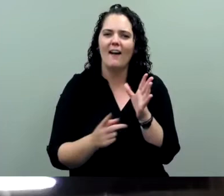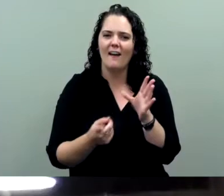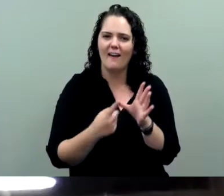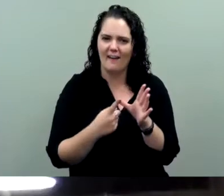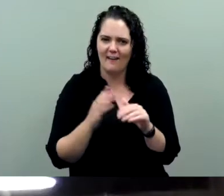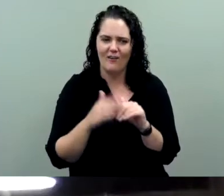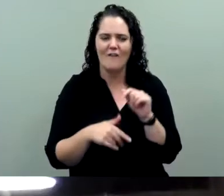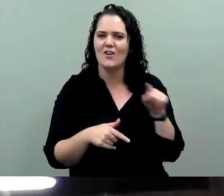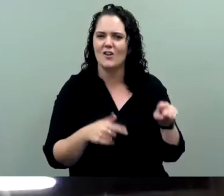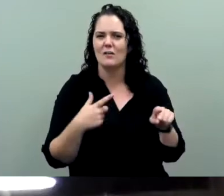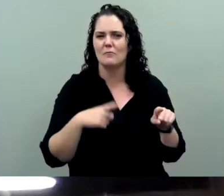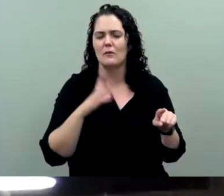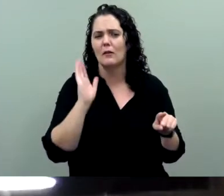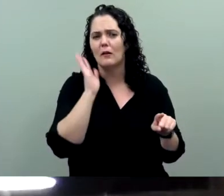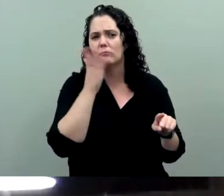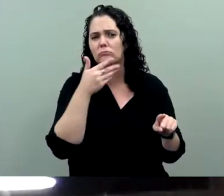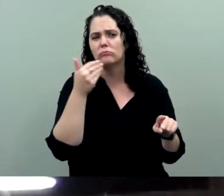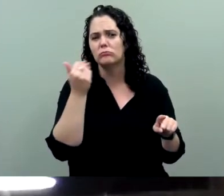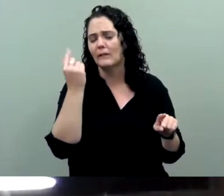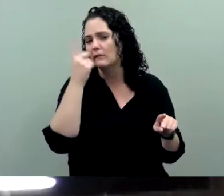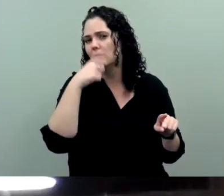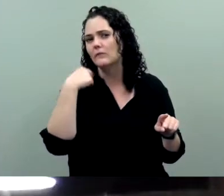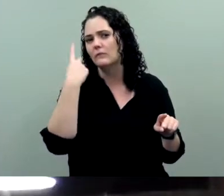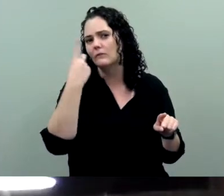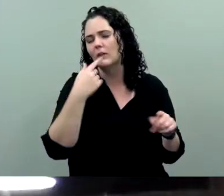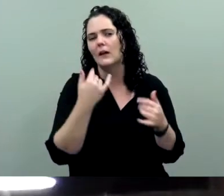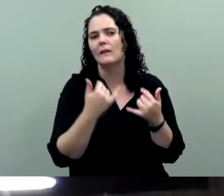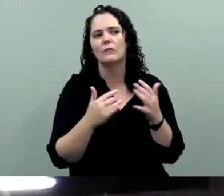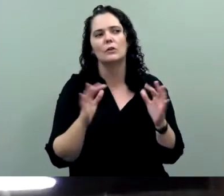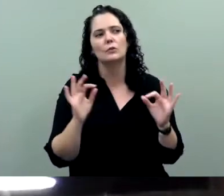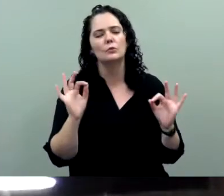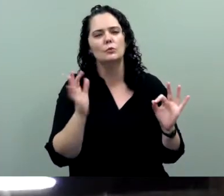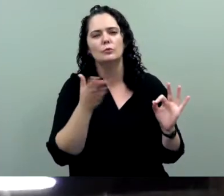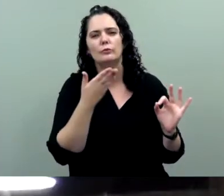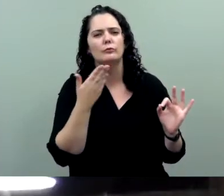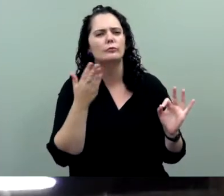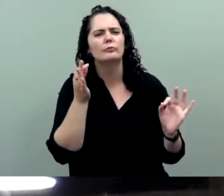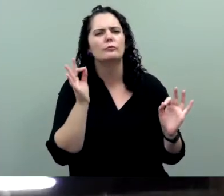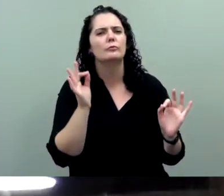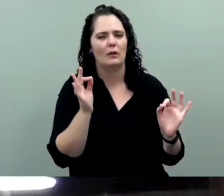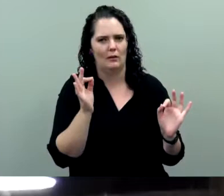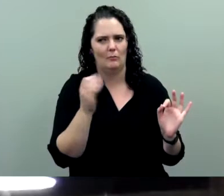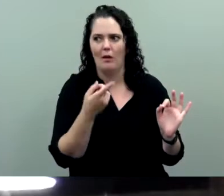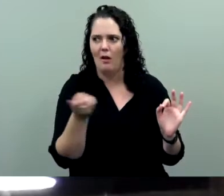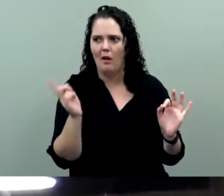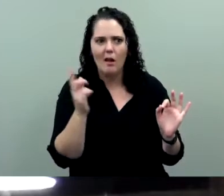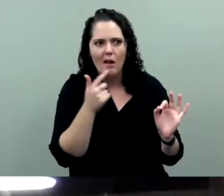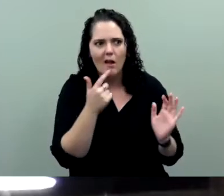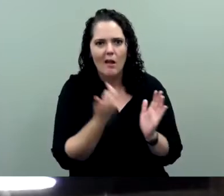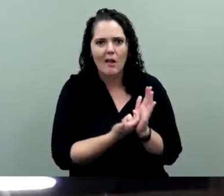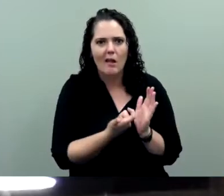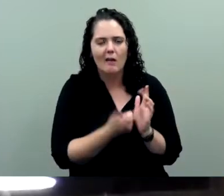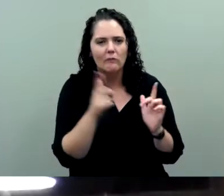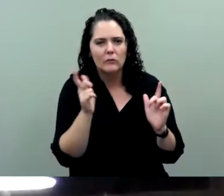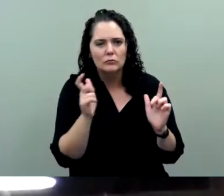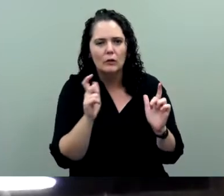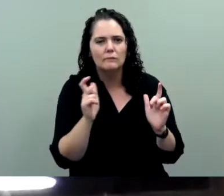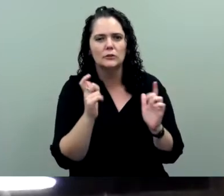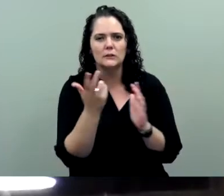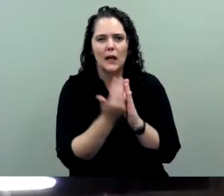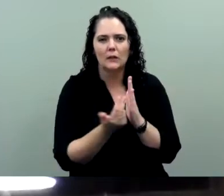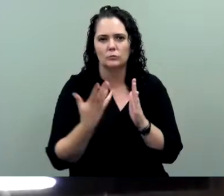beautiful face, and all of the artists and photographers wanted to use her. And there's a funny quote in that